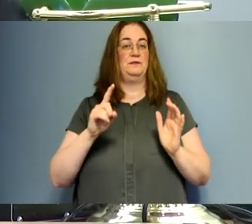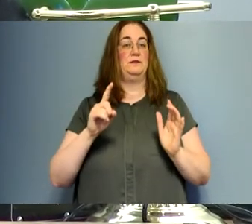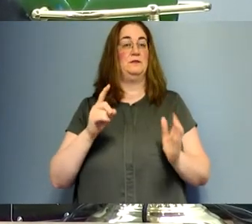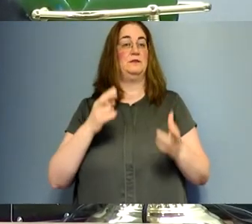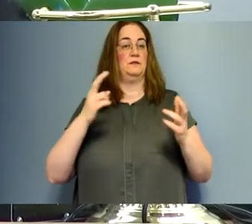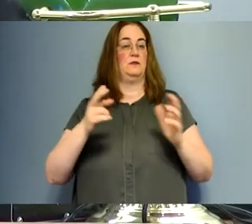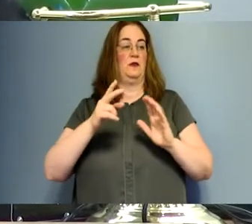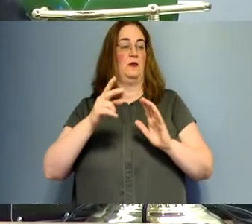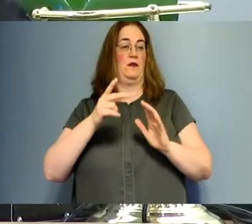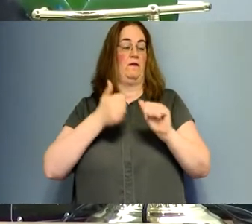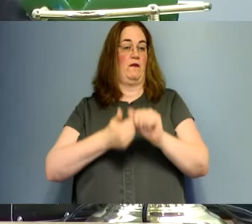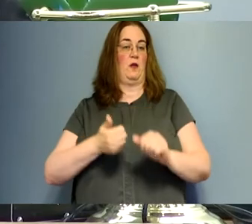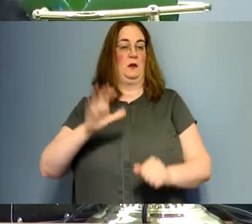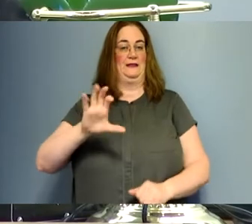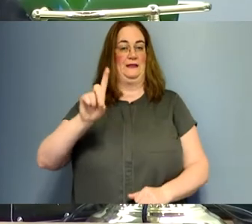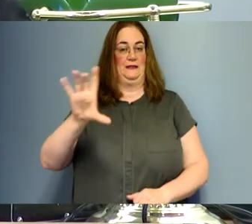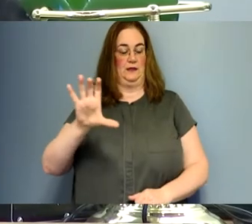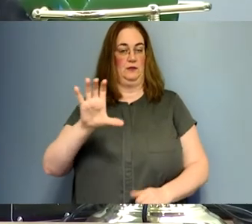follow CDC.